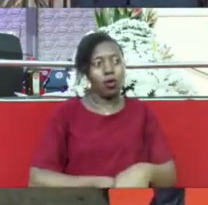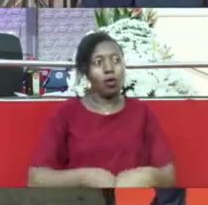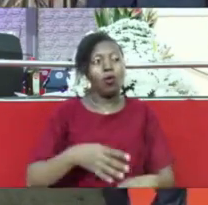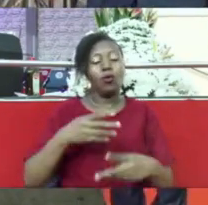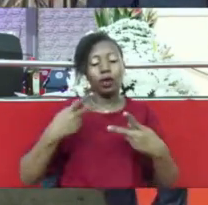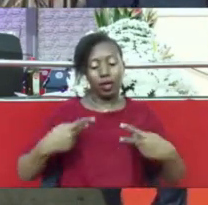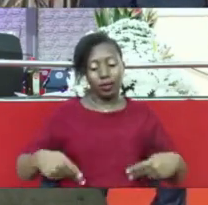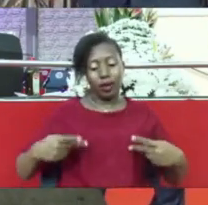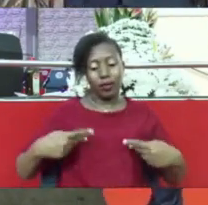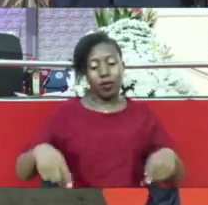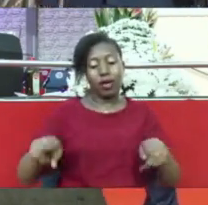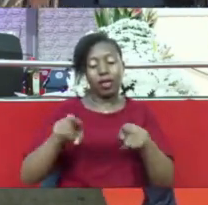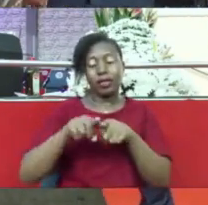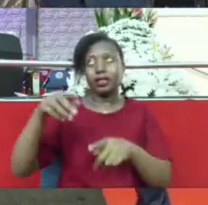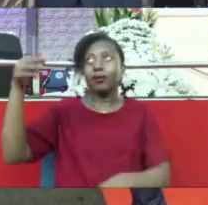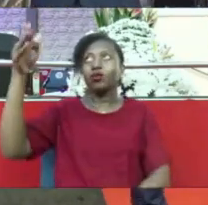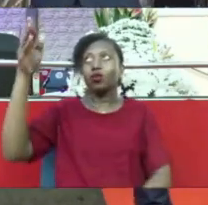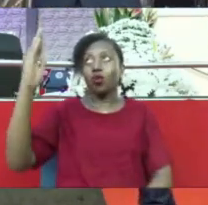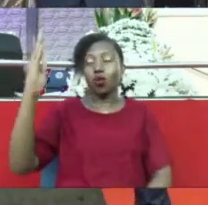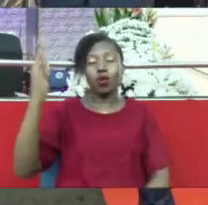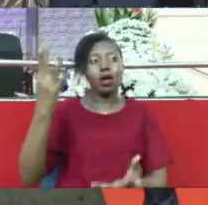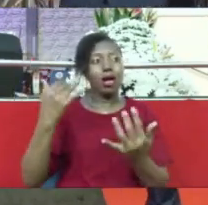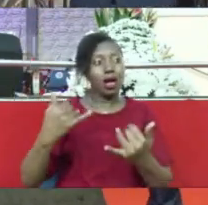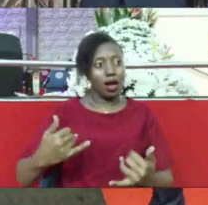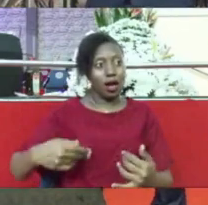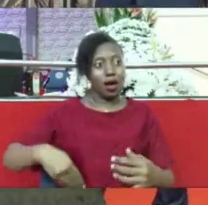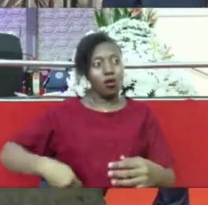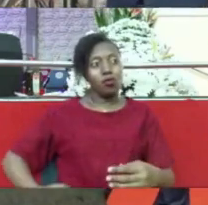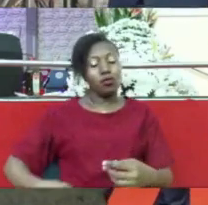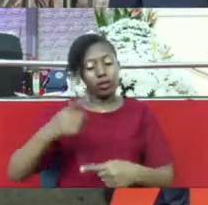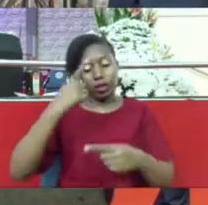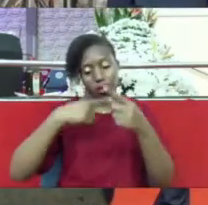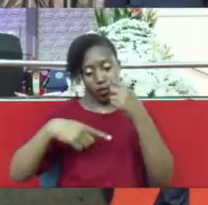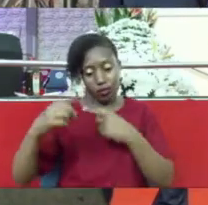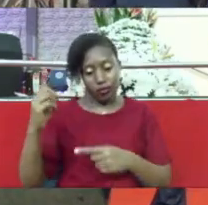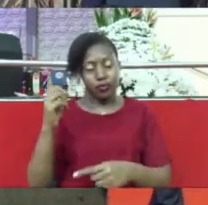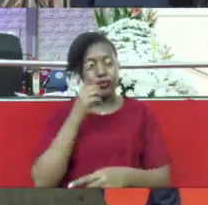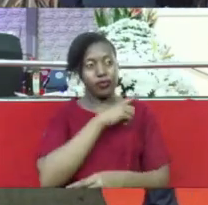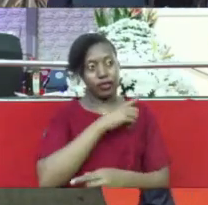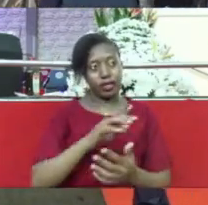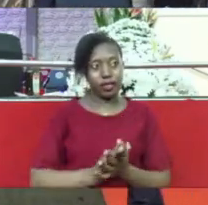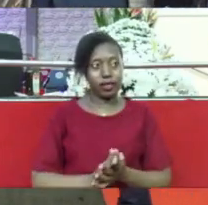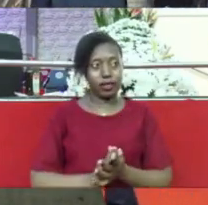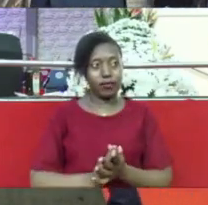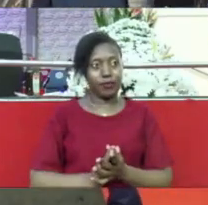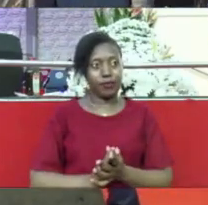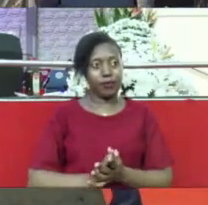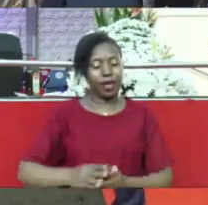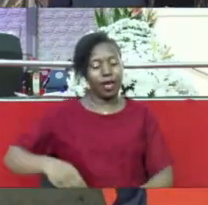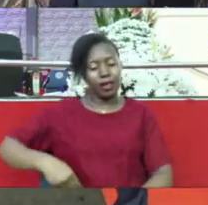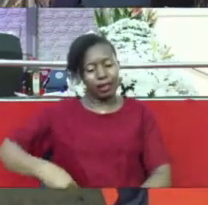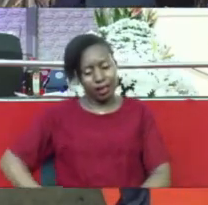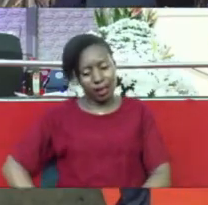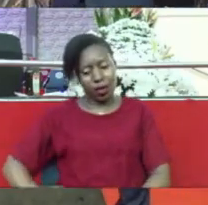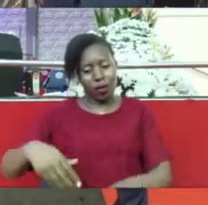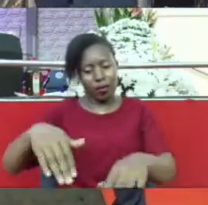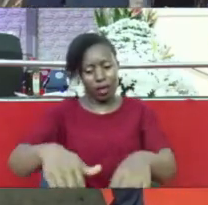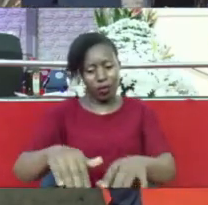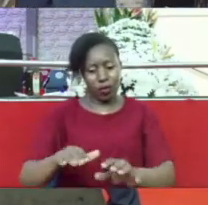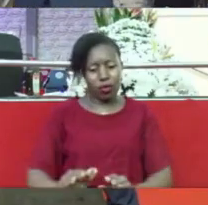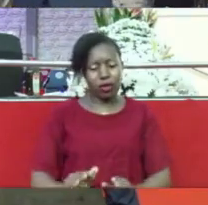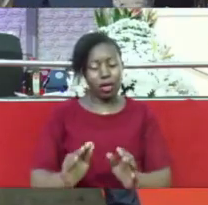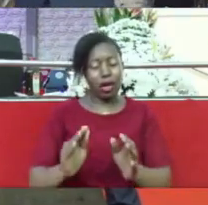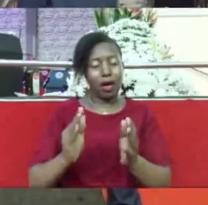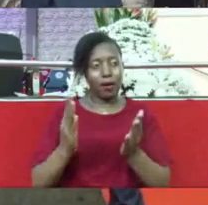and he has prevailed. Ya kwamba ameng'ang'ana na wanadamu na Mungu na maweza kushinda. Jacob was a borrower. Yeye alikuwa ni